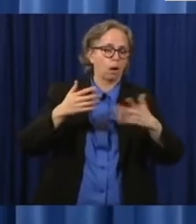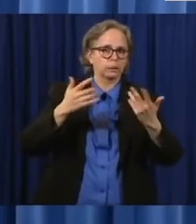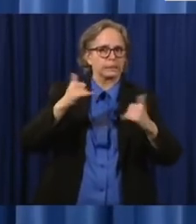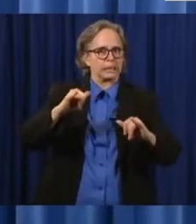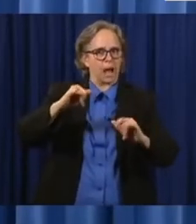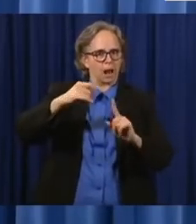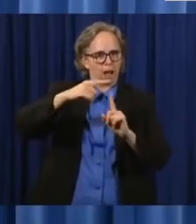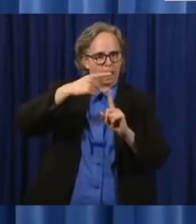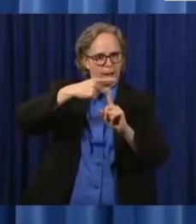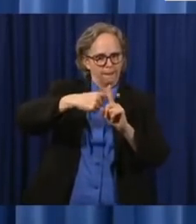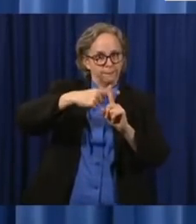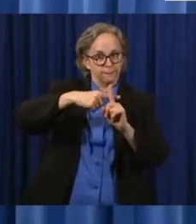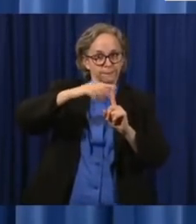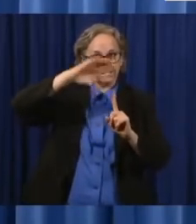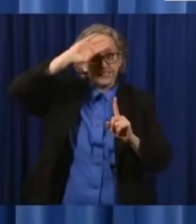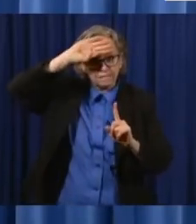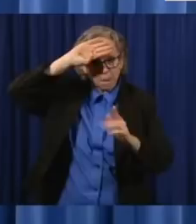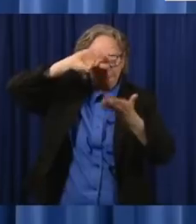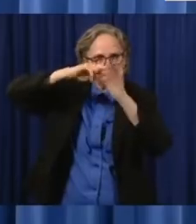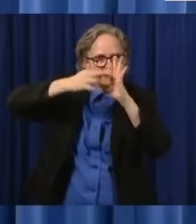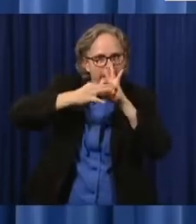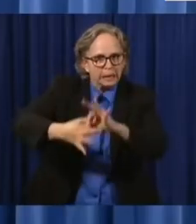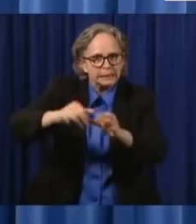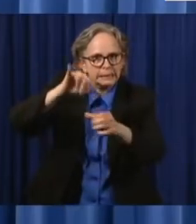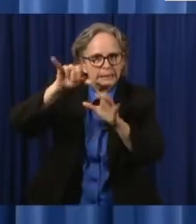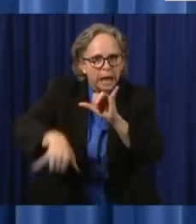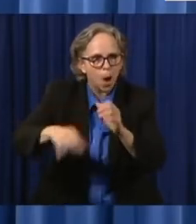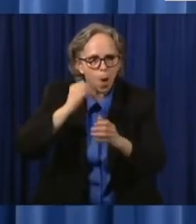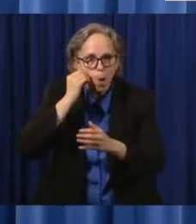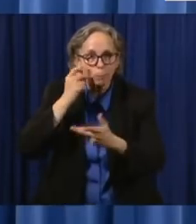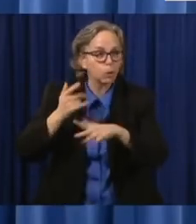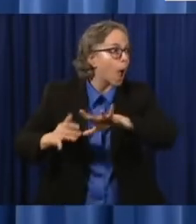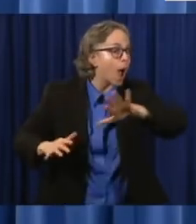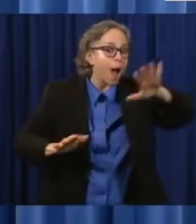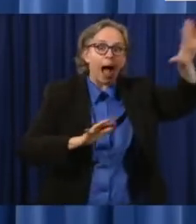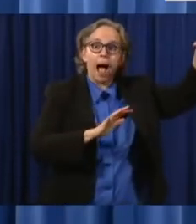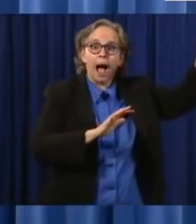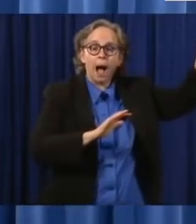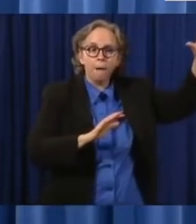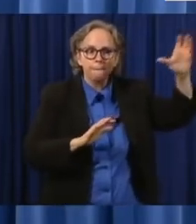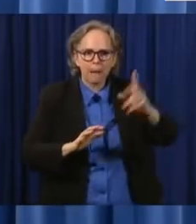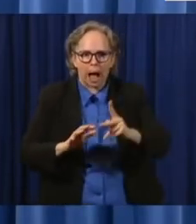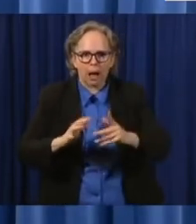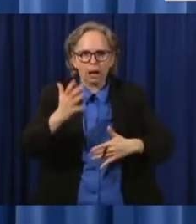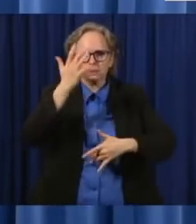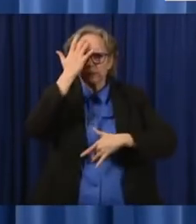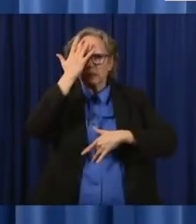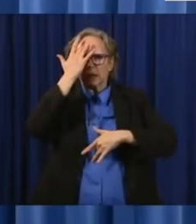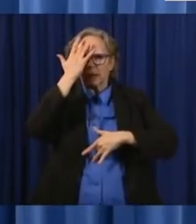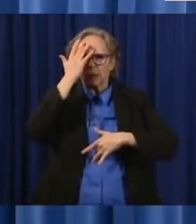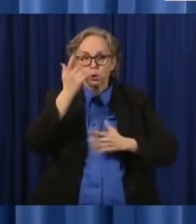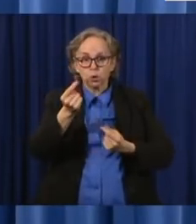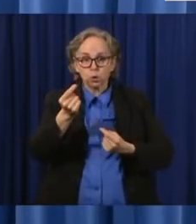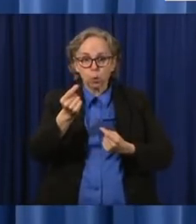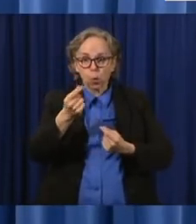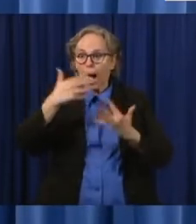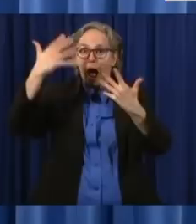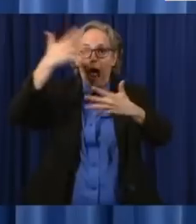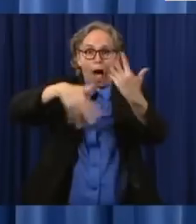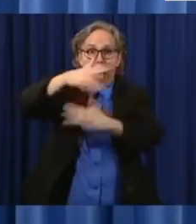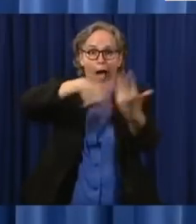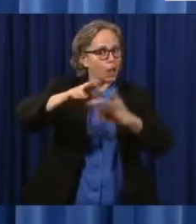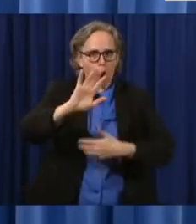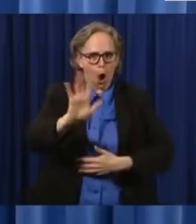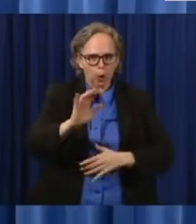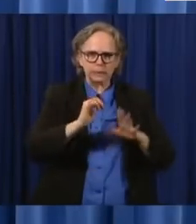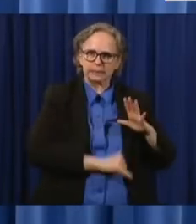to quarantine. So if you come back and you're sick, you would be. But if you come back and you feel okay, then no, we're